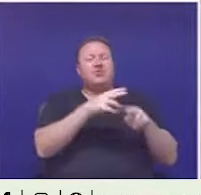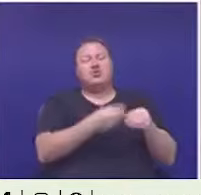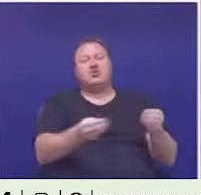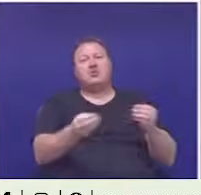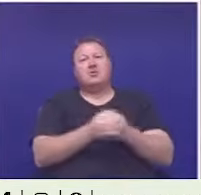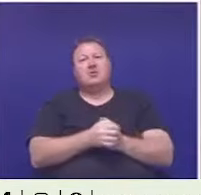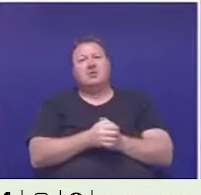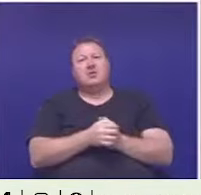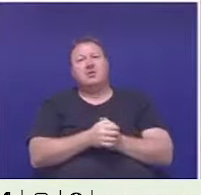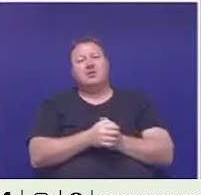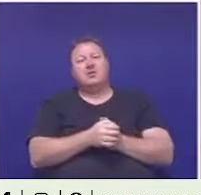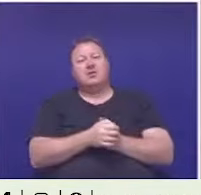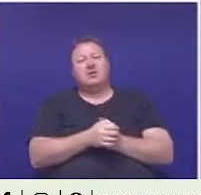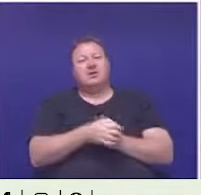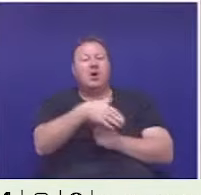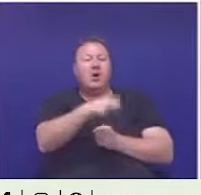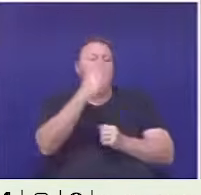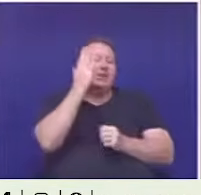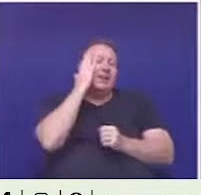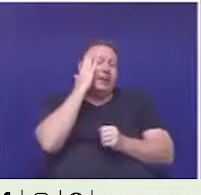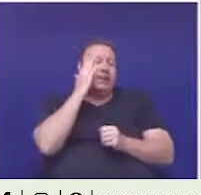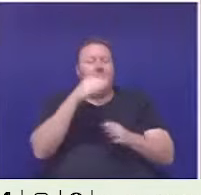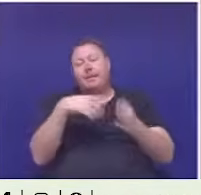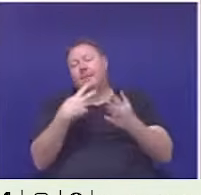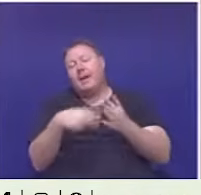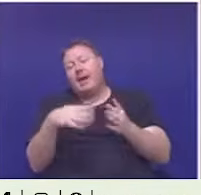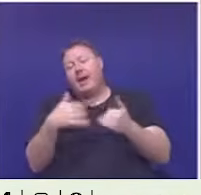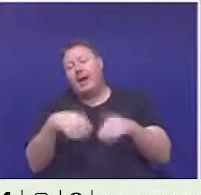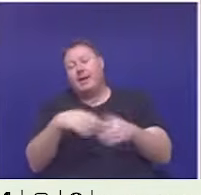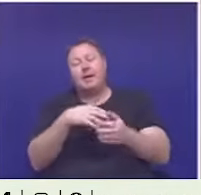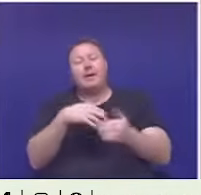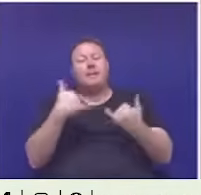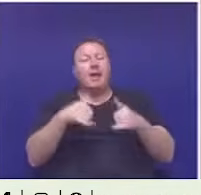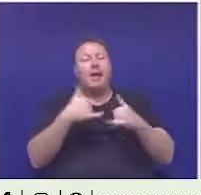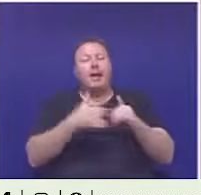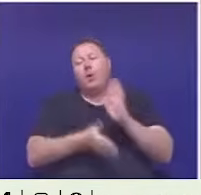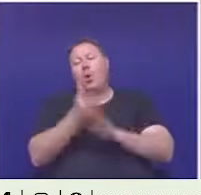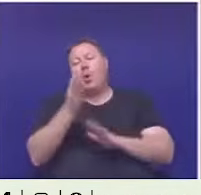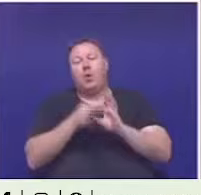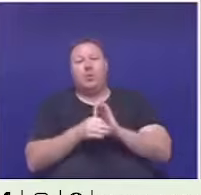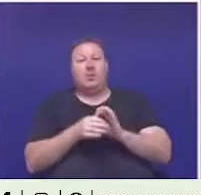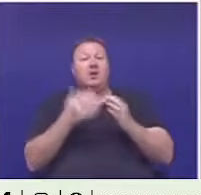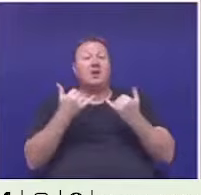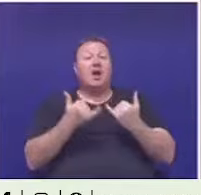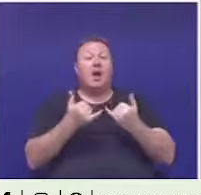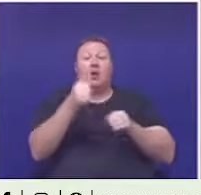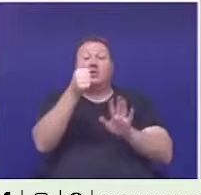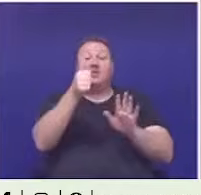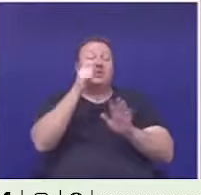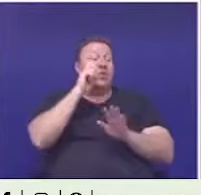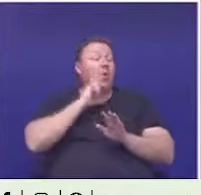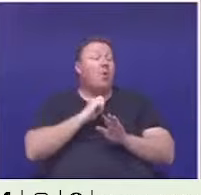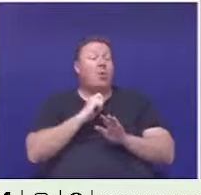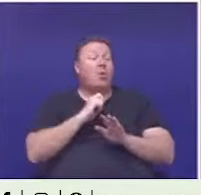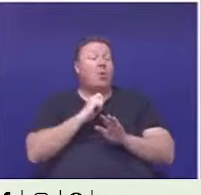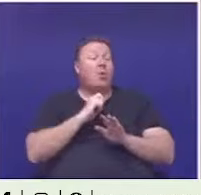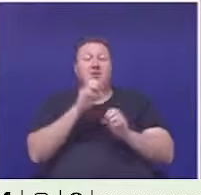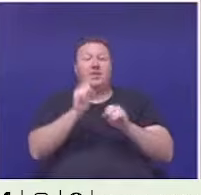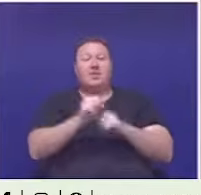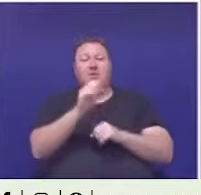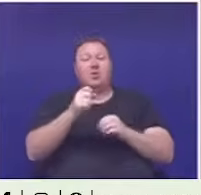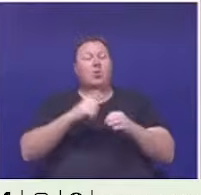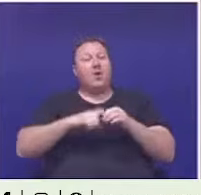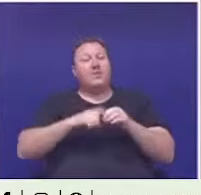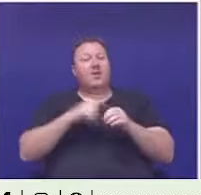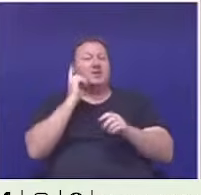being told that sleep and play and then go home. All of a sudden, a 6-year-old in South Africa has a qualified teacher standing